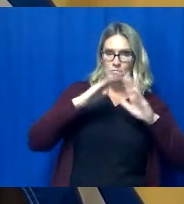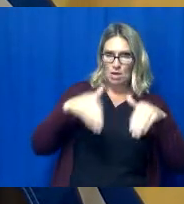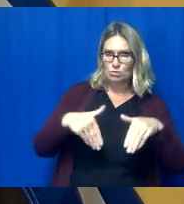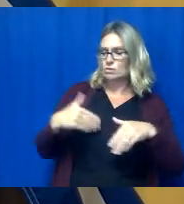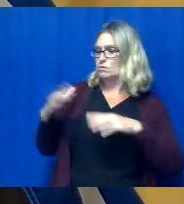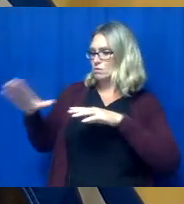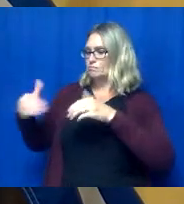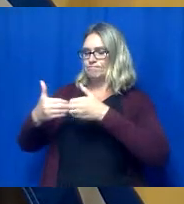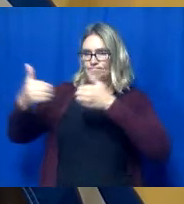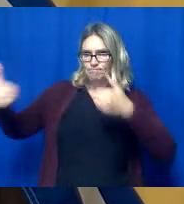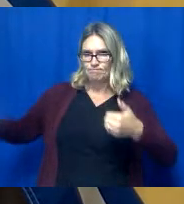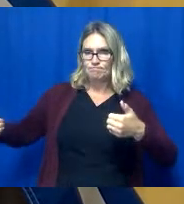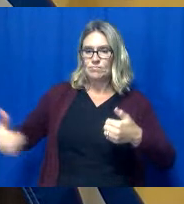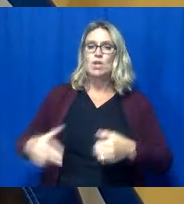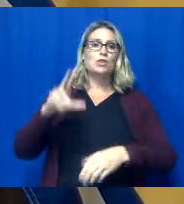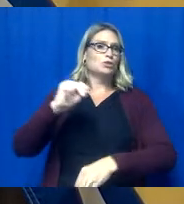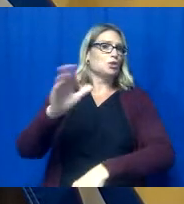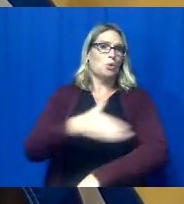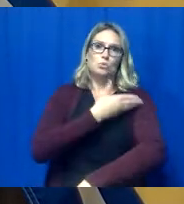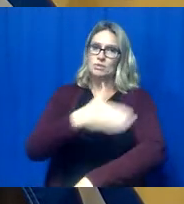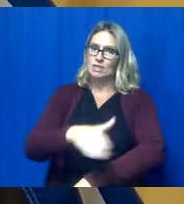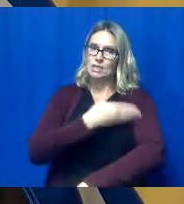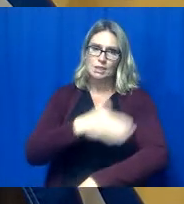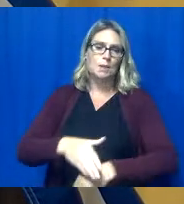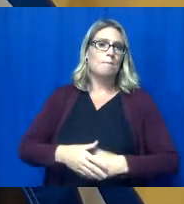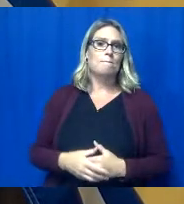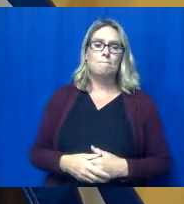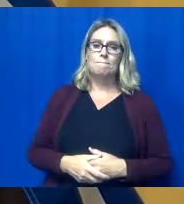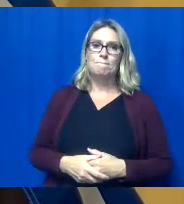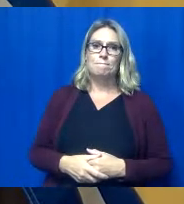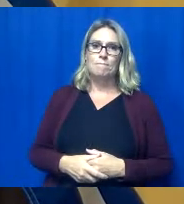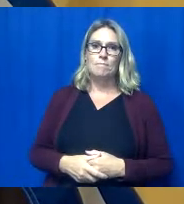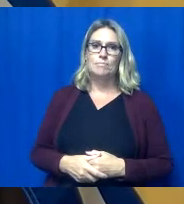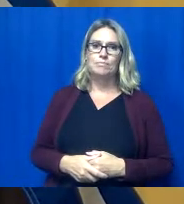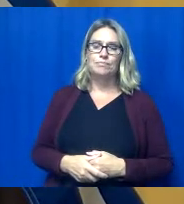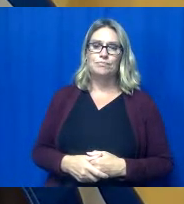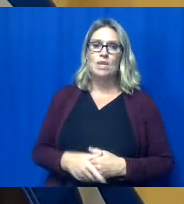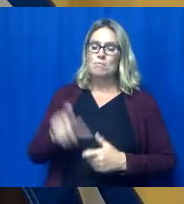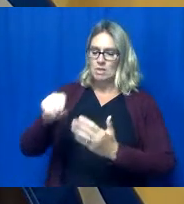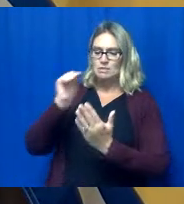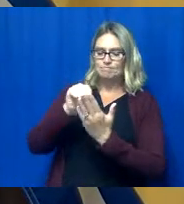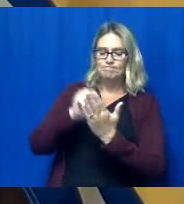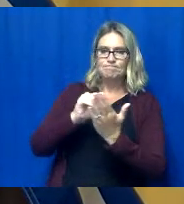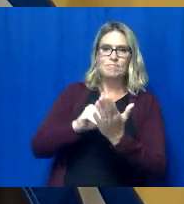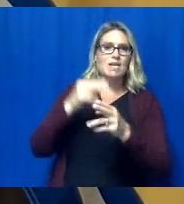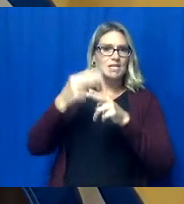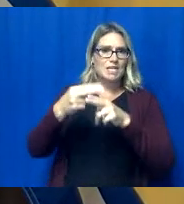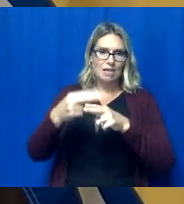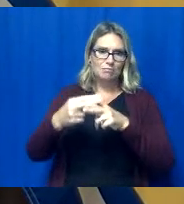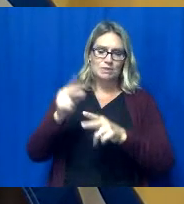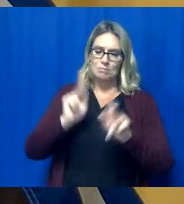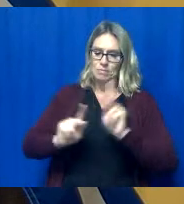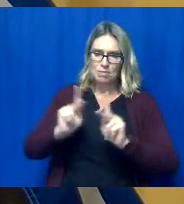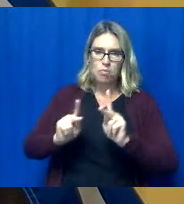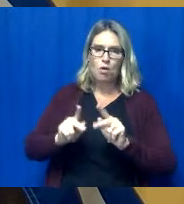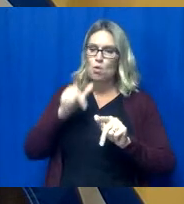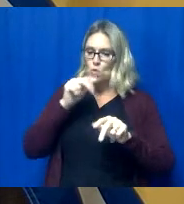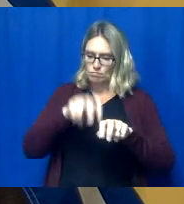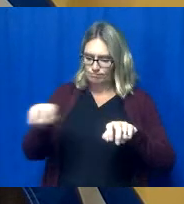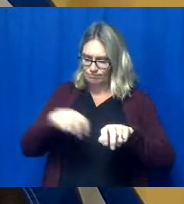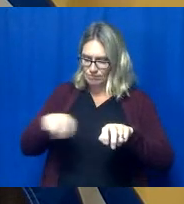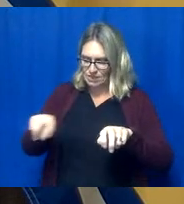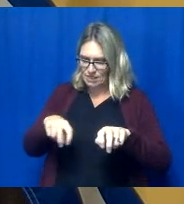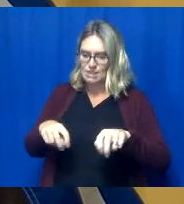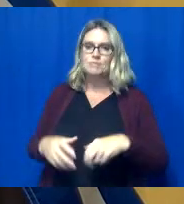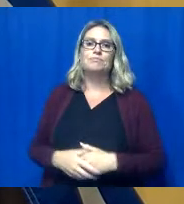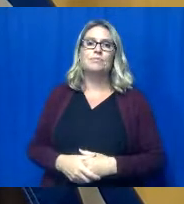no congregational singing. Records of names for all attendees and contact information by row or have a